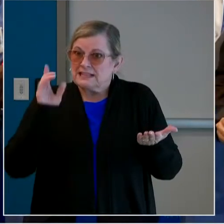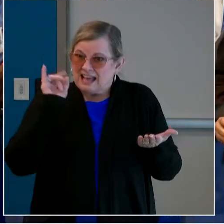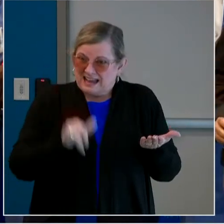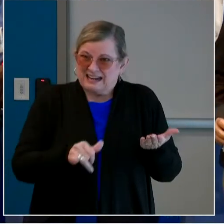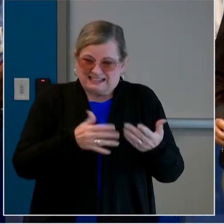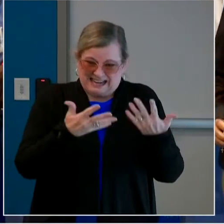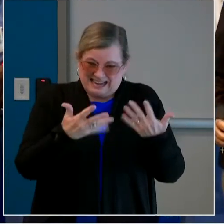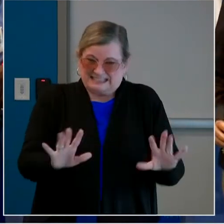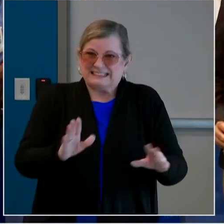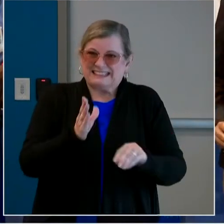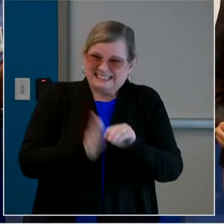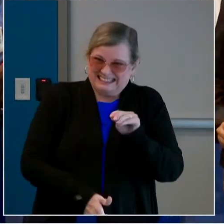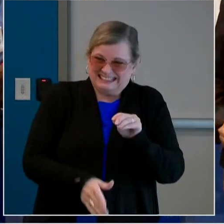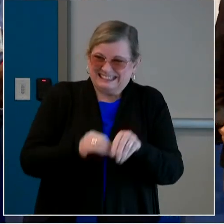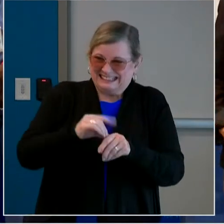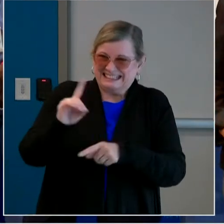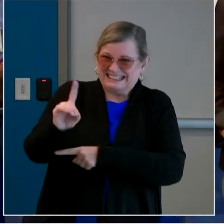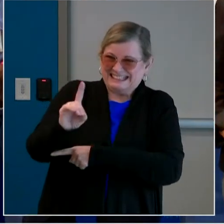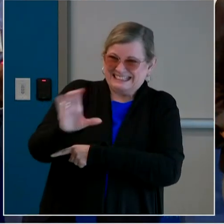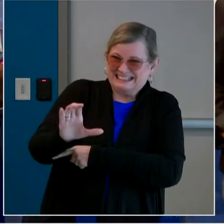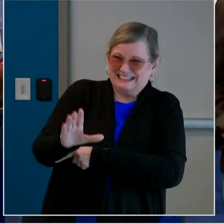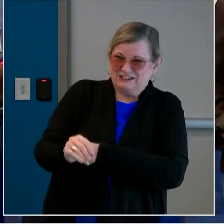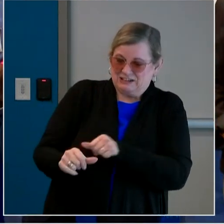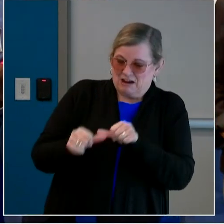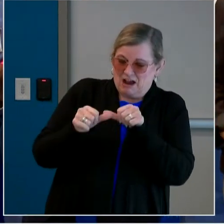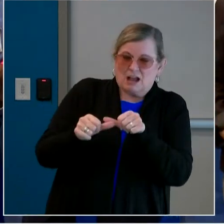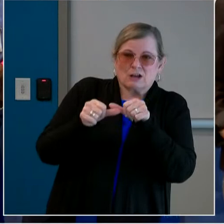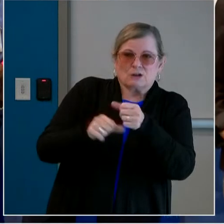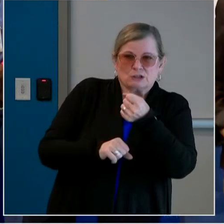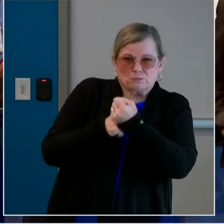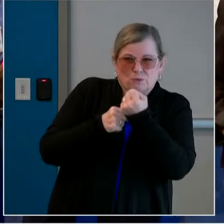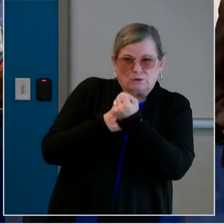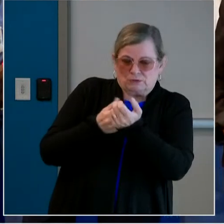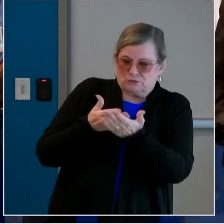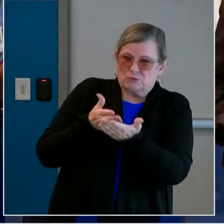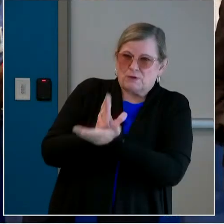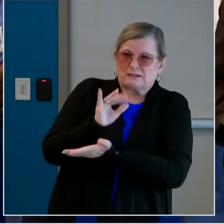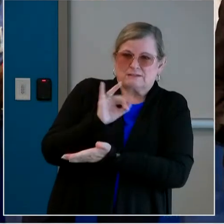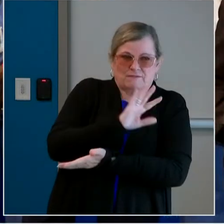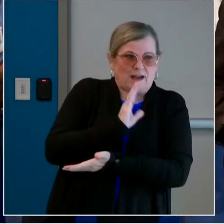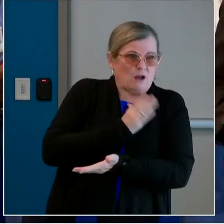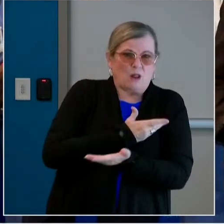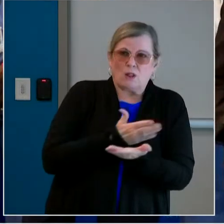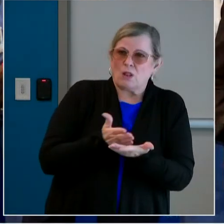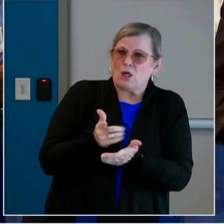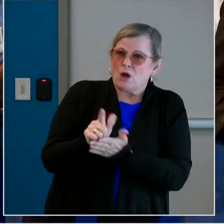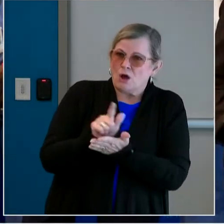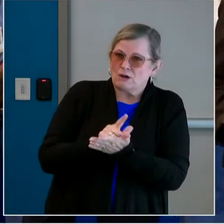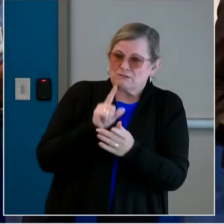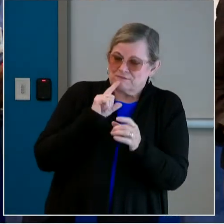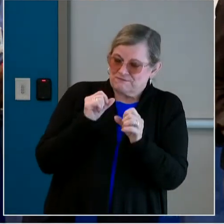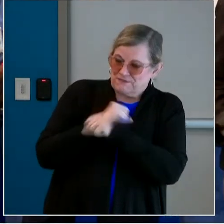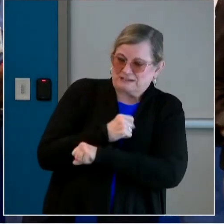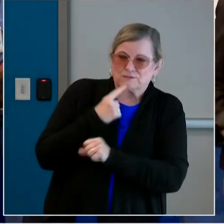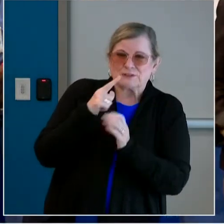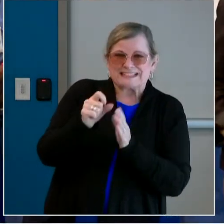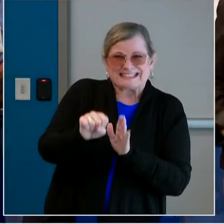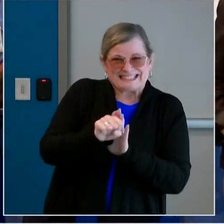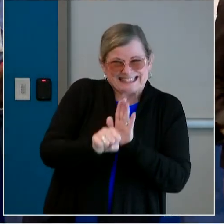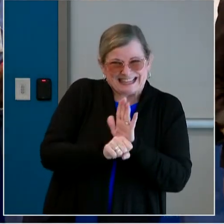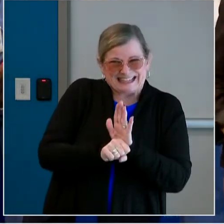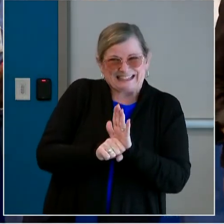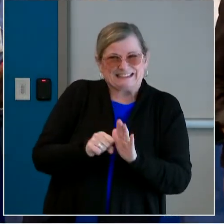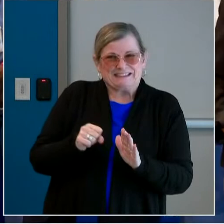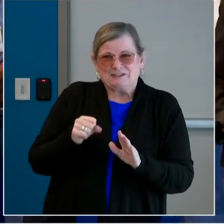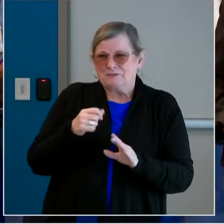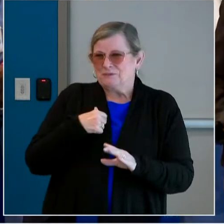going to continue to shore up our rights and our laws and continue fighting for statehood because we will not be deterred and we will not be discouraged. And